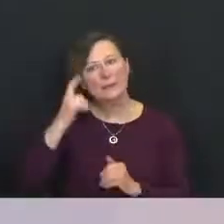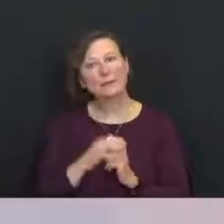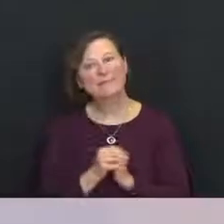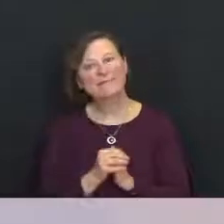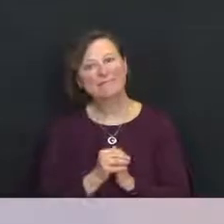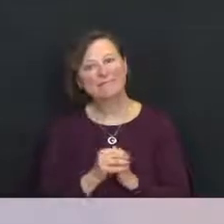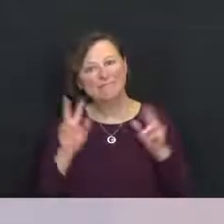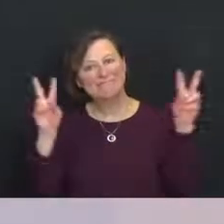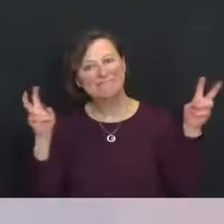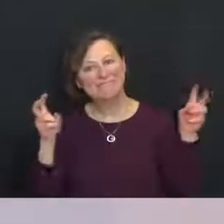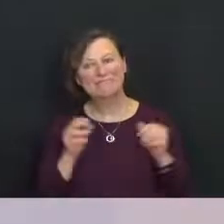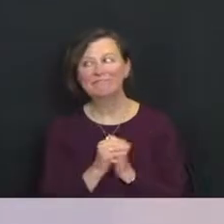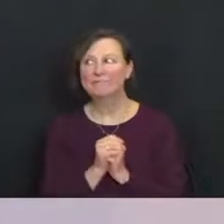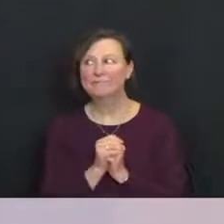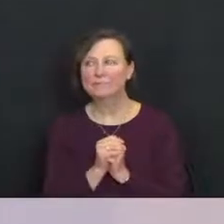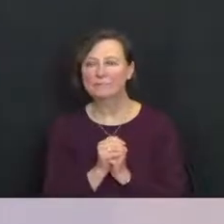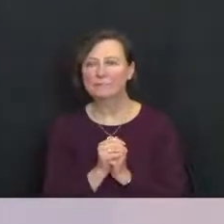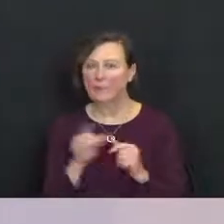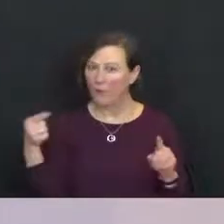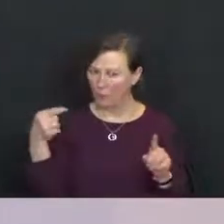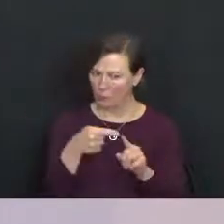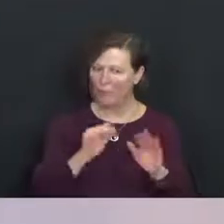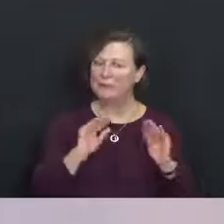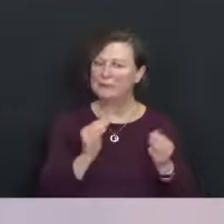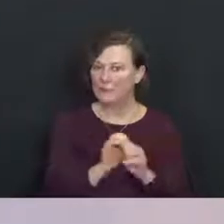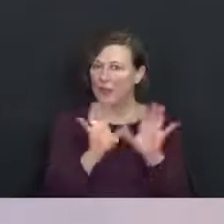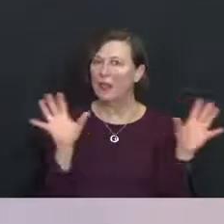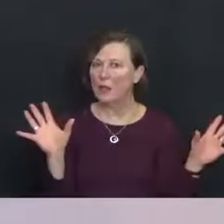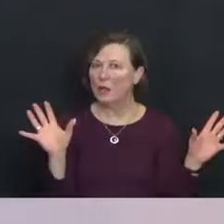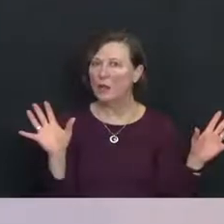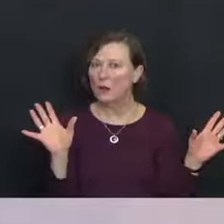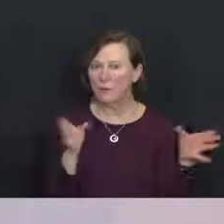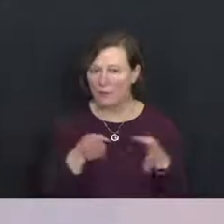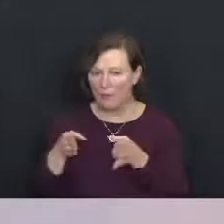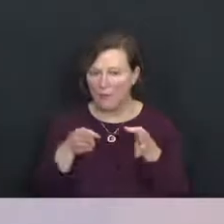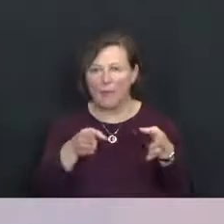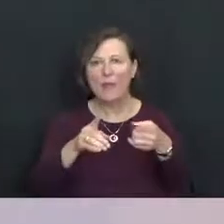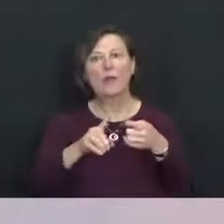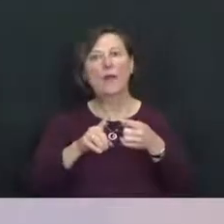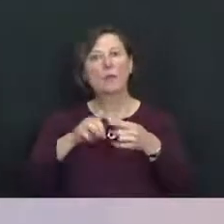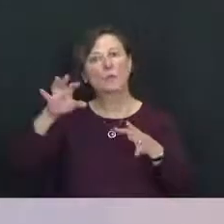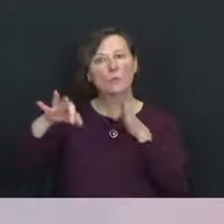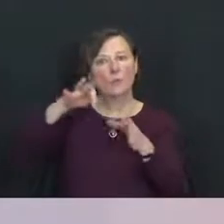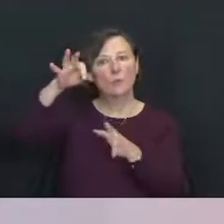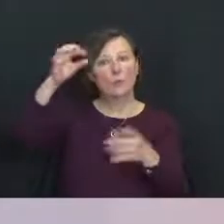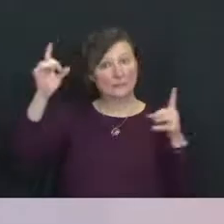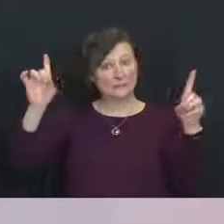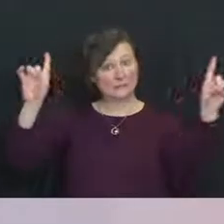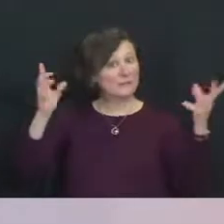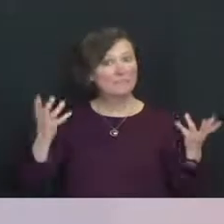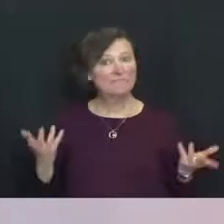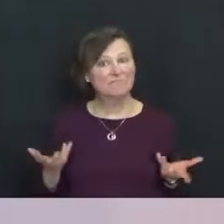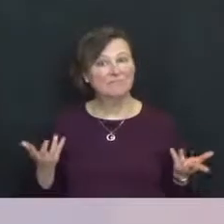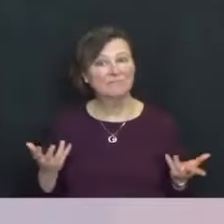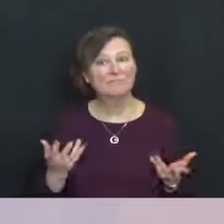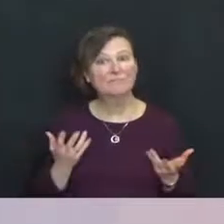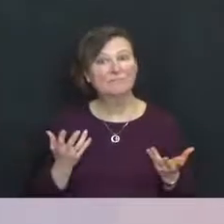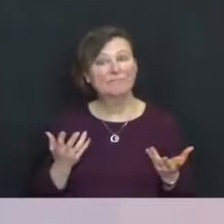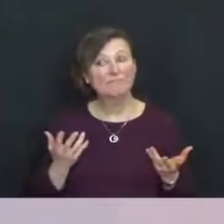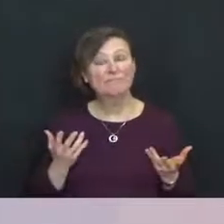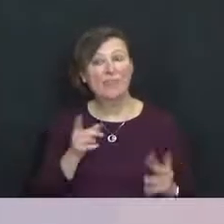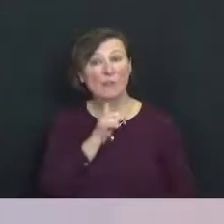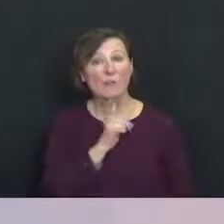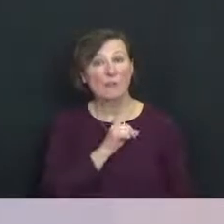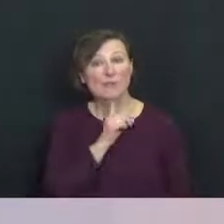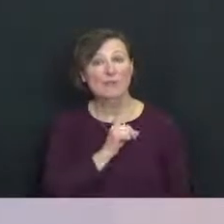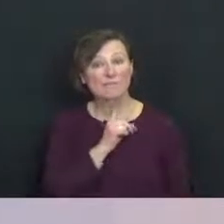The point of all this seemed clear to me. The path to spiritual success was lonely.